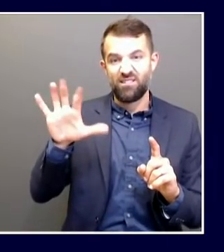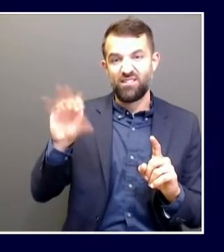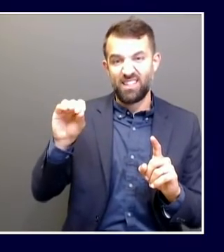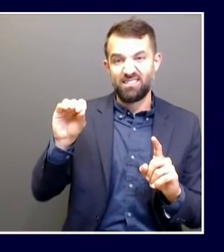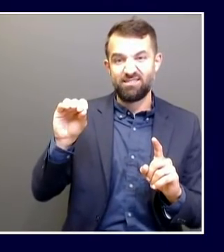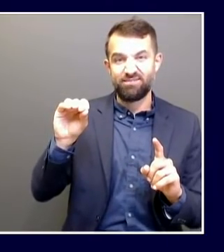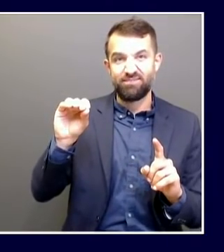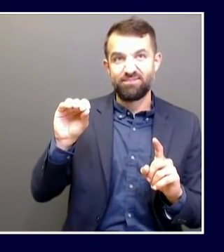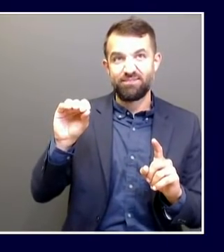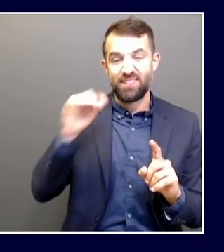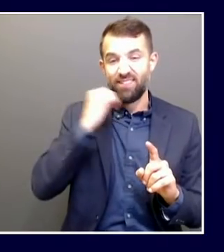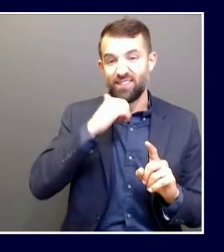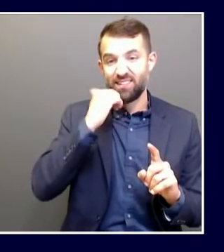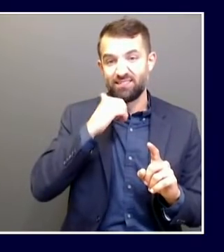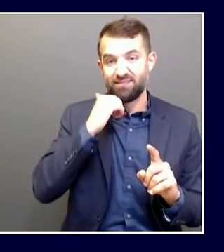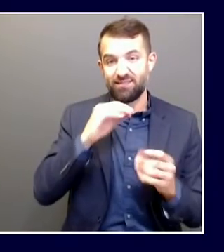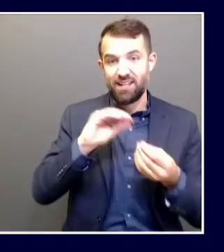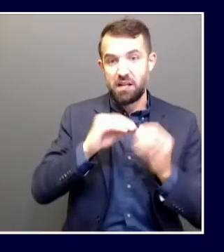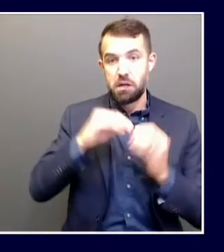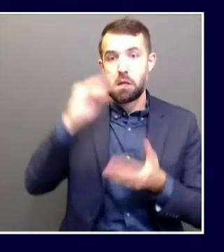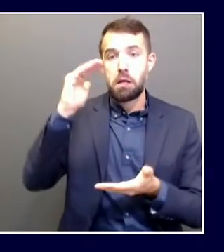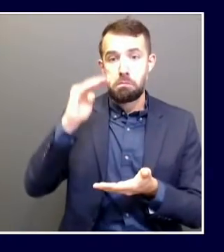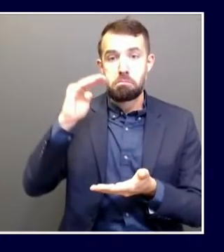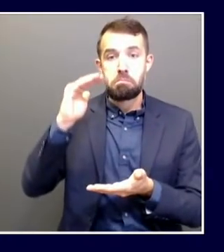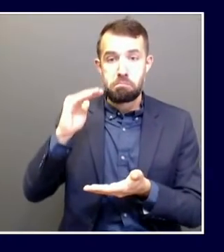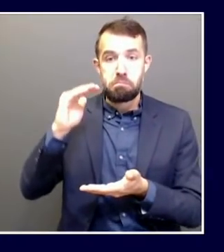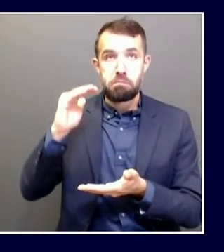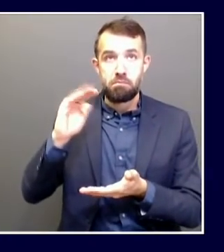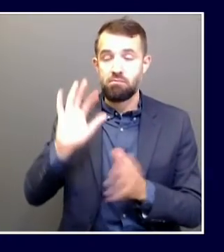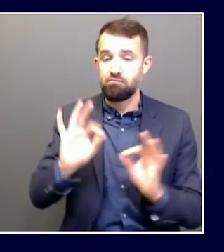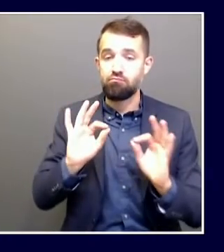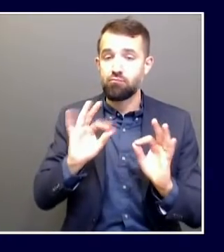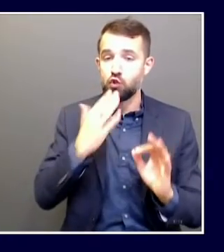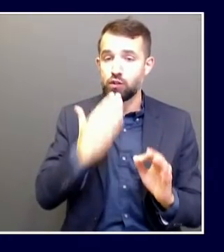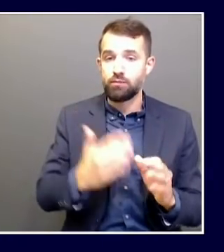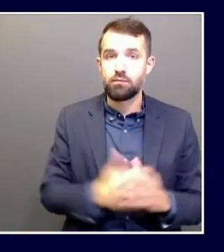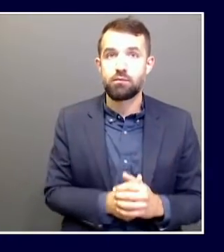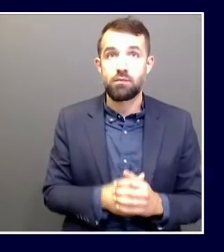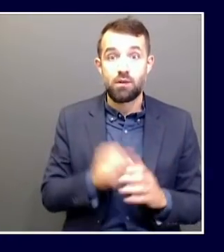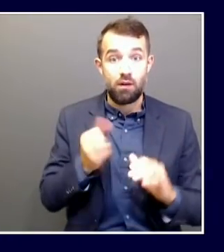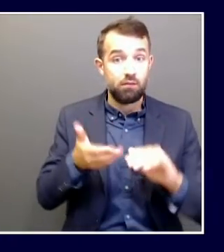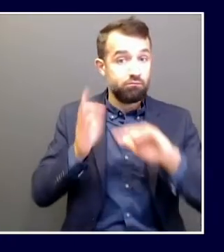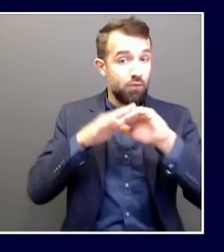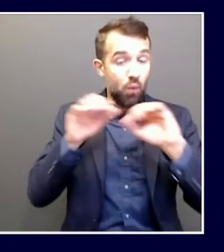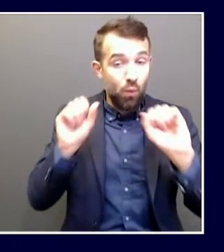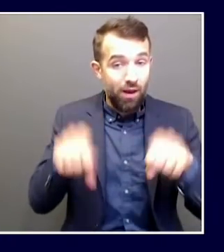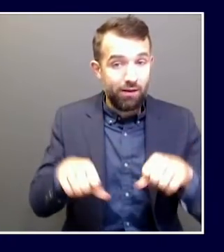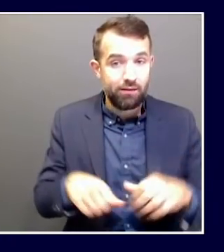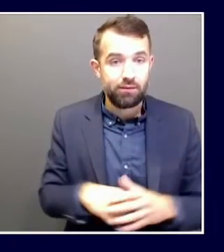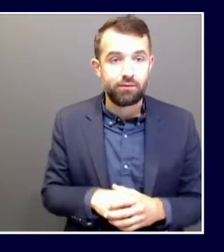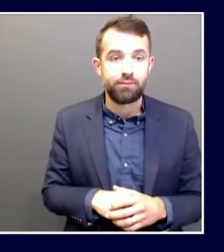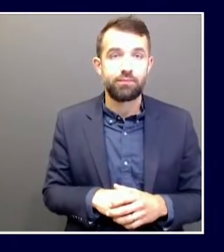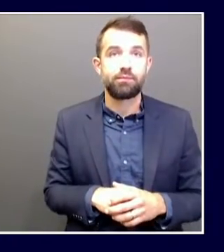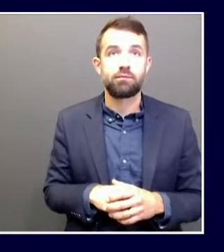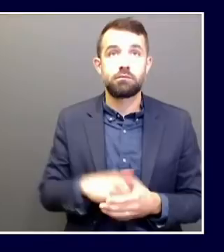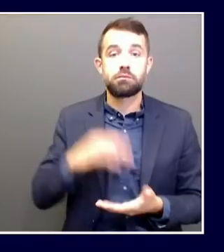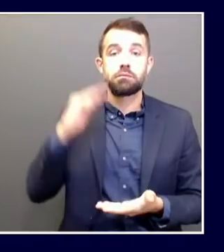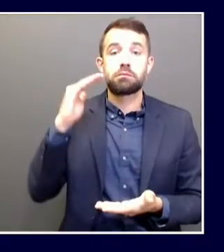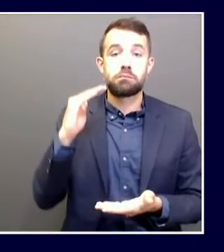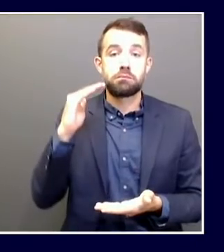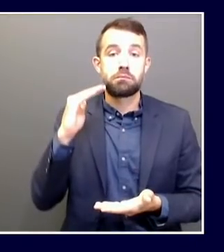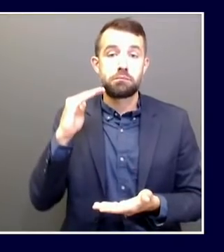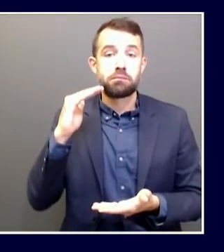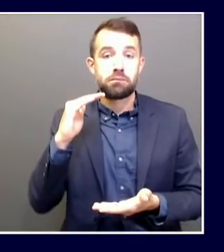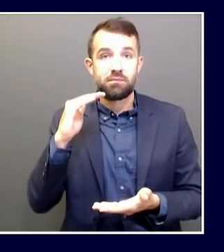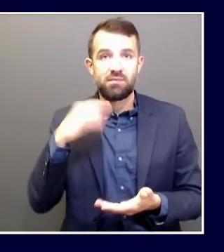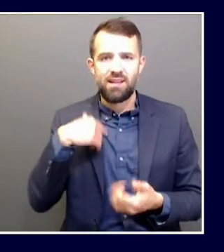thing. It could go back up. So we're not done. We're not out of the woods yet. But as you note, not too long ago,